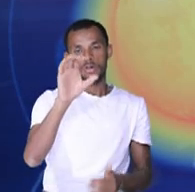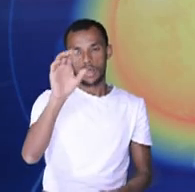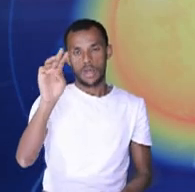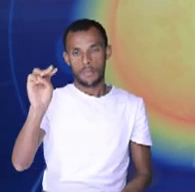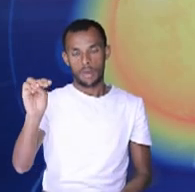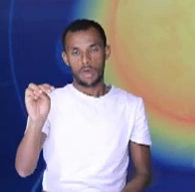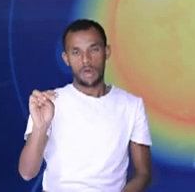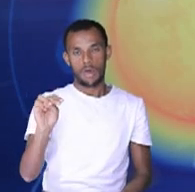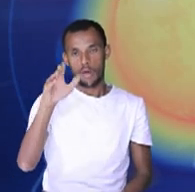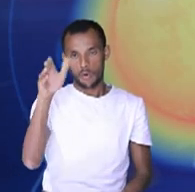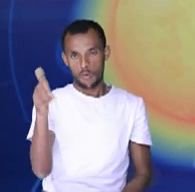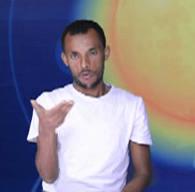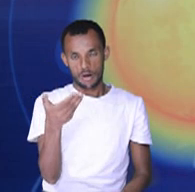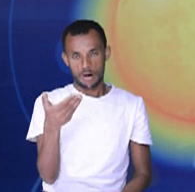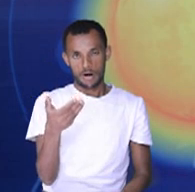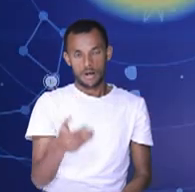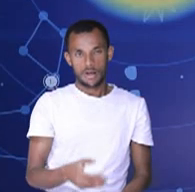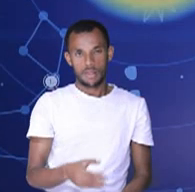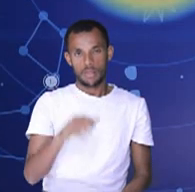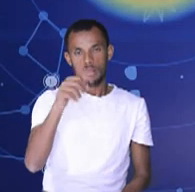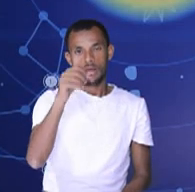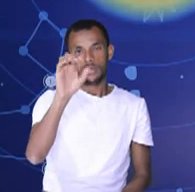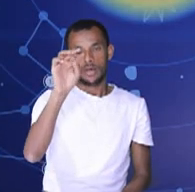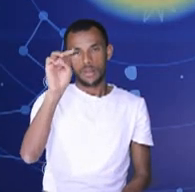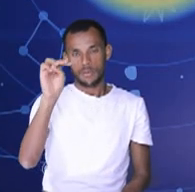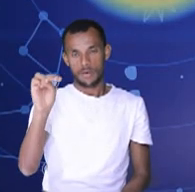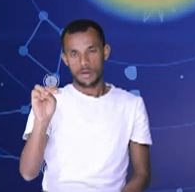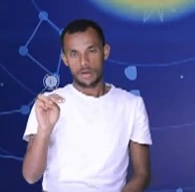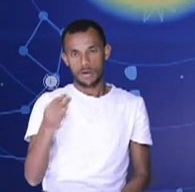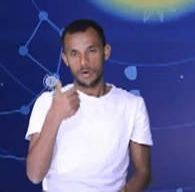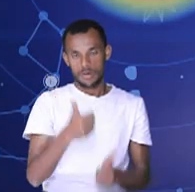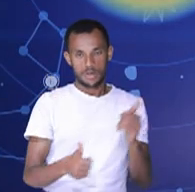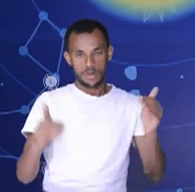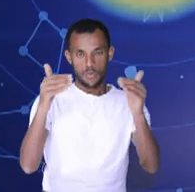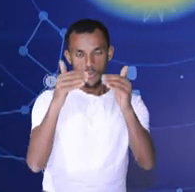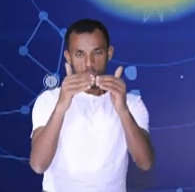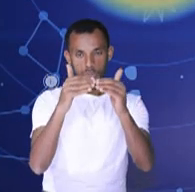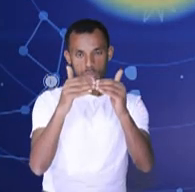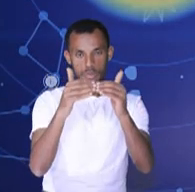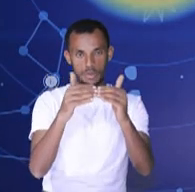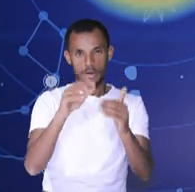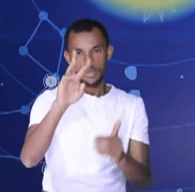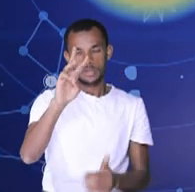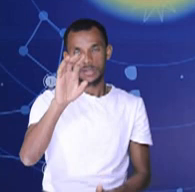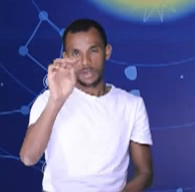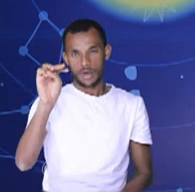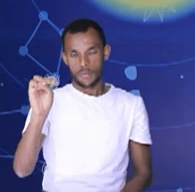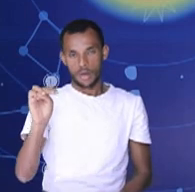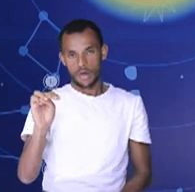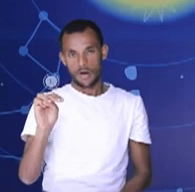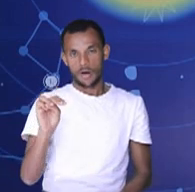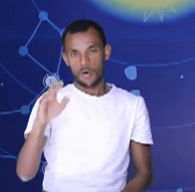centimeter over 10 centimeter, which equals to 6